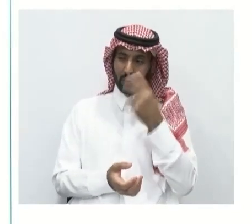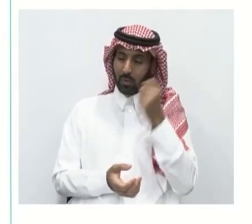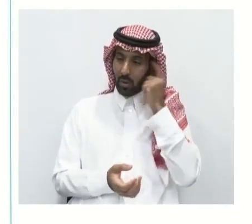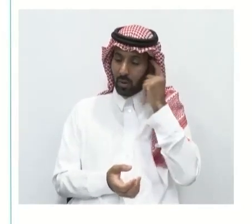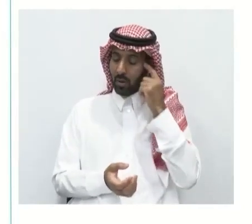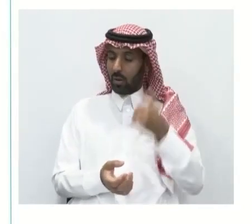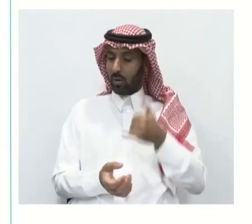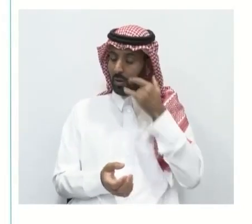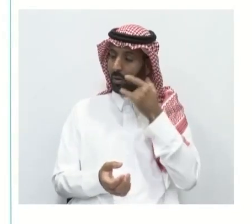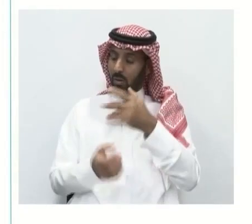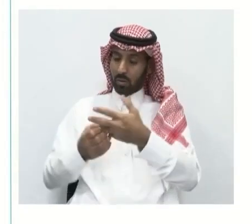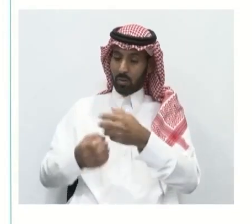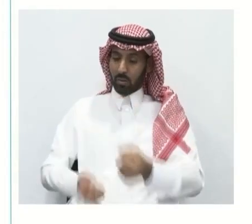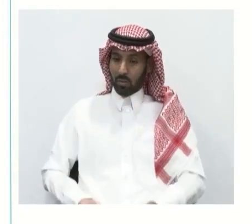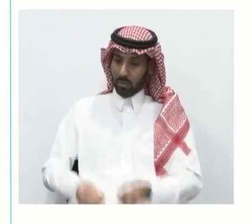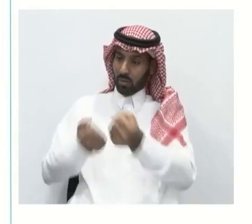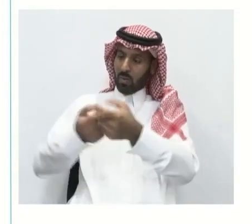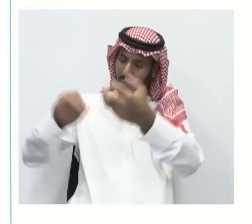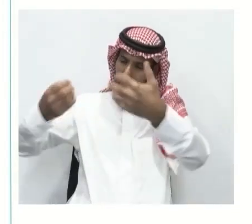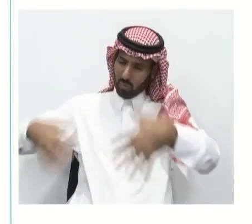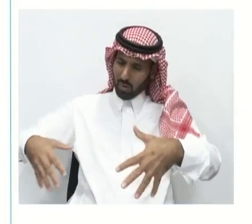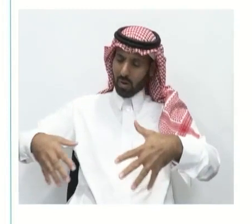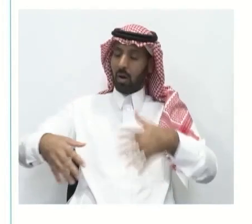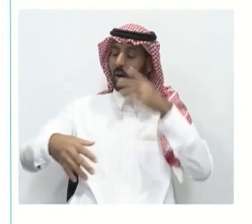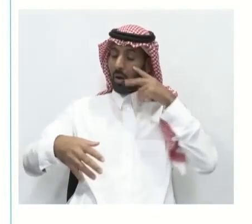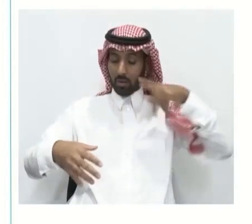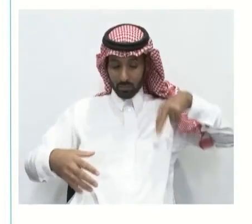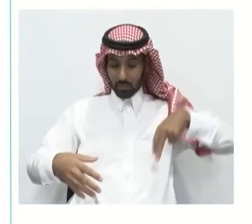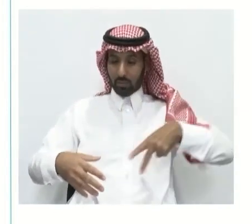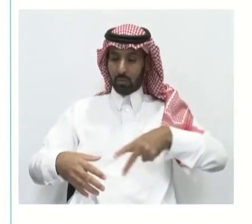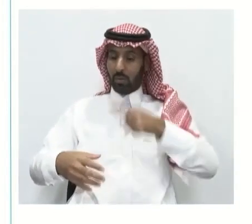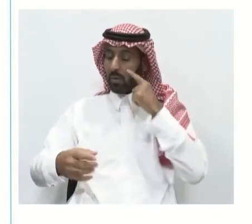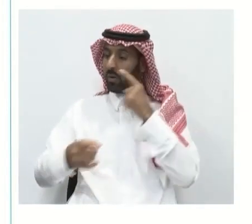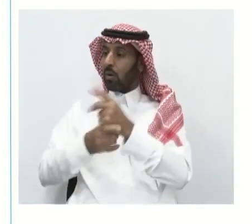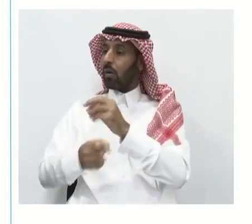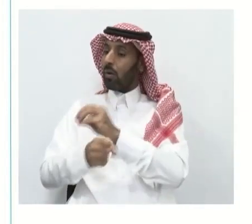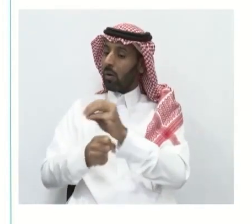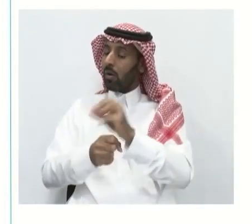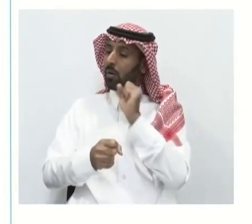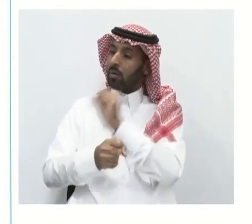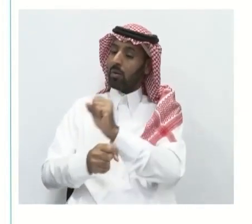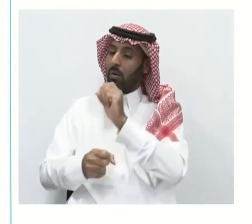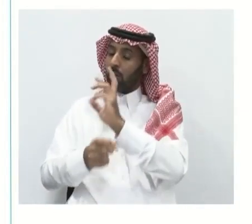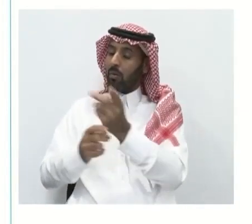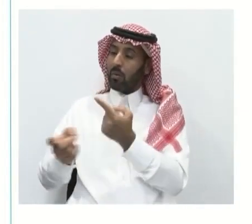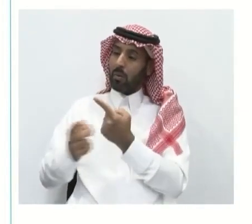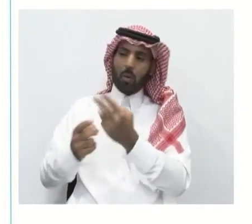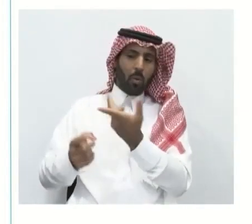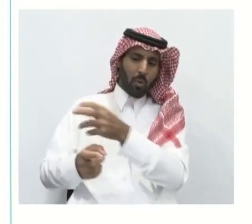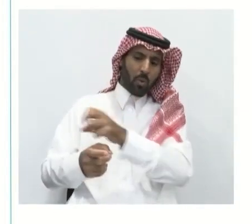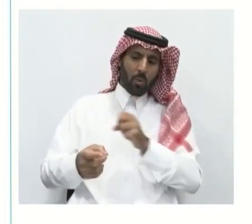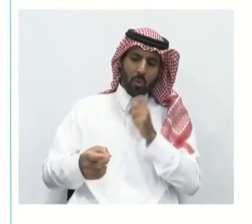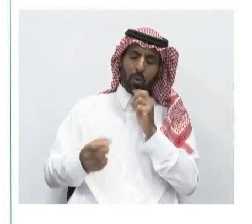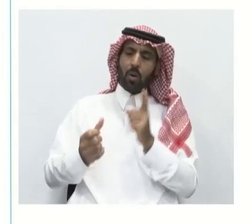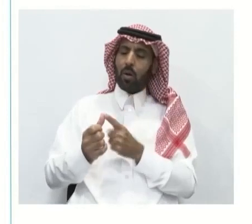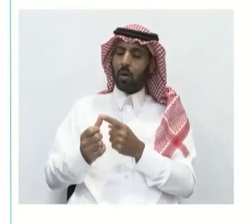that Jones's jewelry had been broken into. He arrived at the scene of the burglary in moments. Mr. Jones, the owner of the